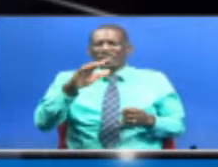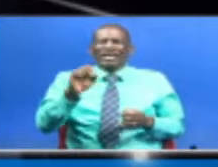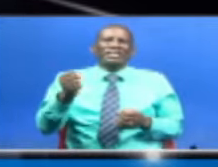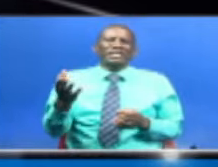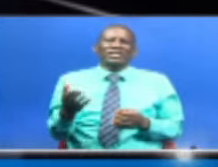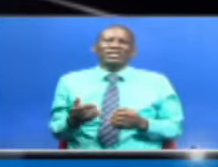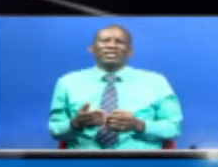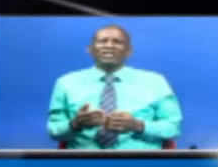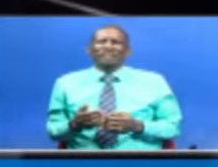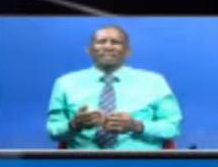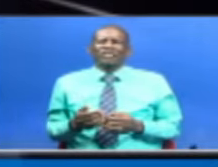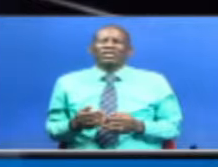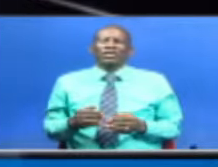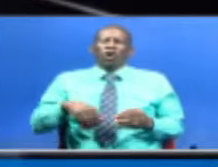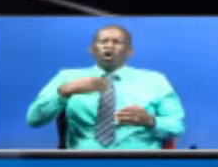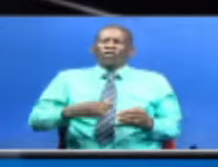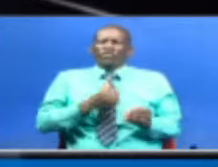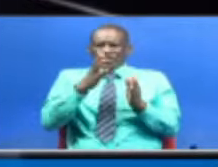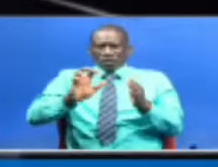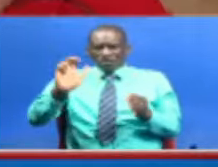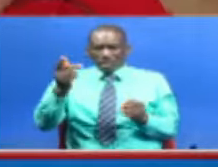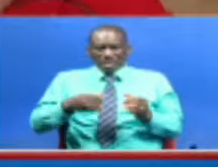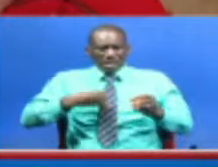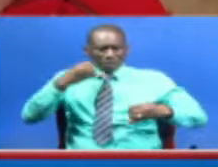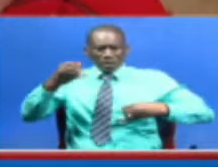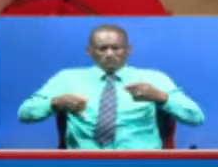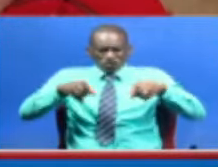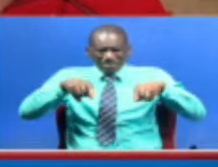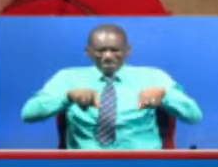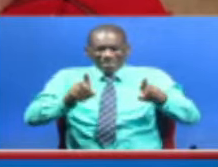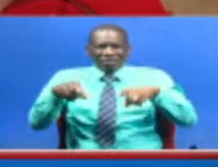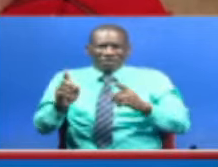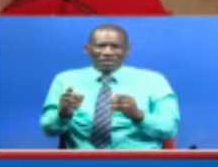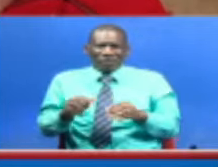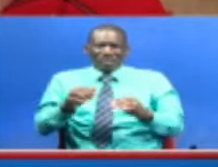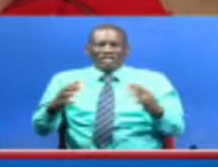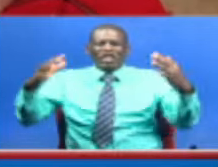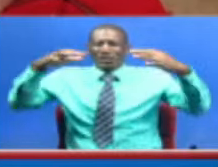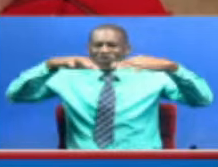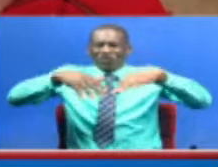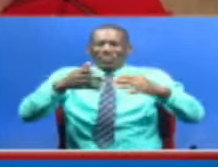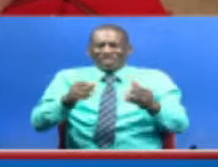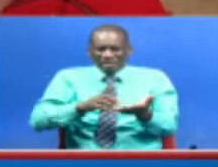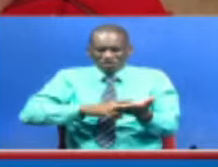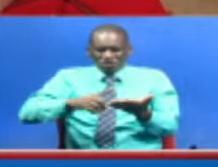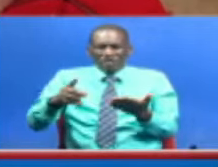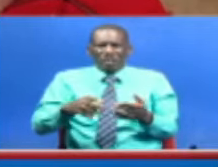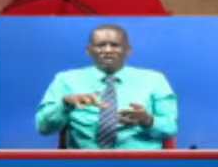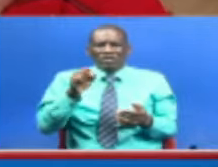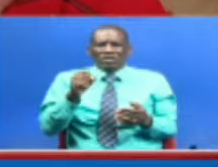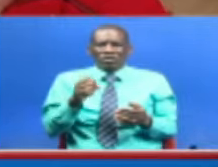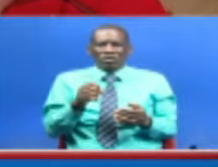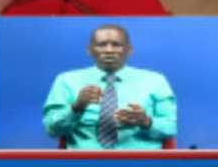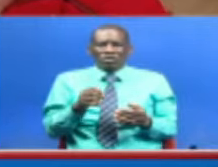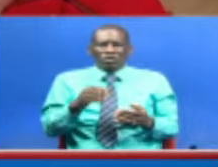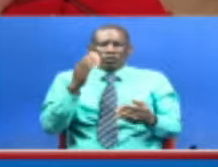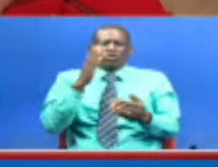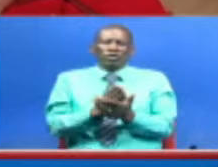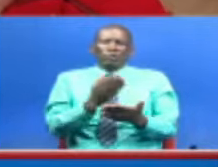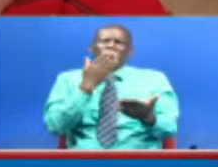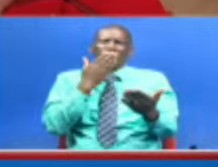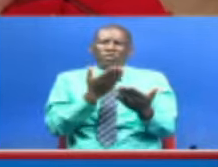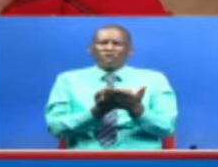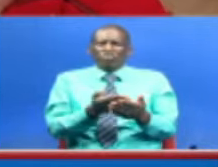truly every guest to Kenya has been enjoying themselves at the conference this week. So we're truly grateful.